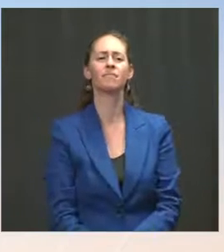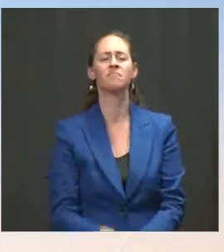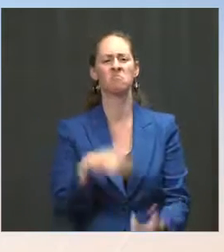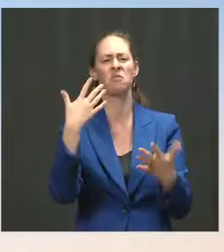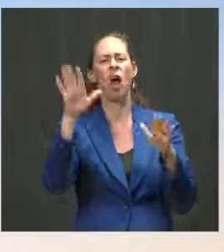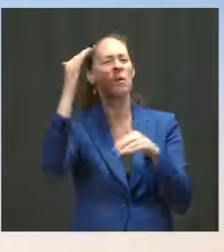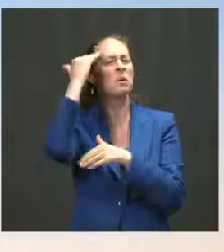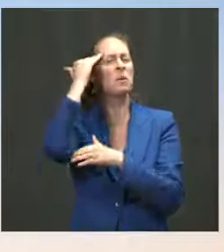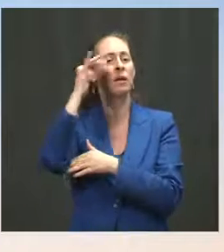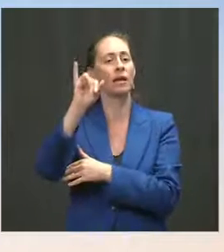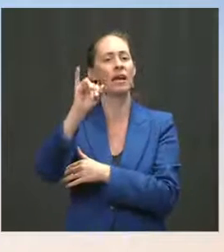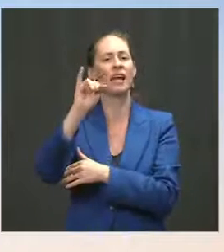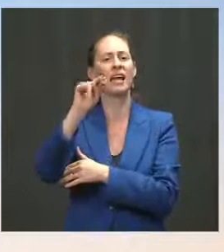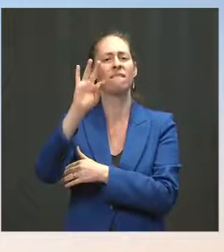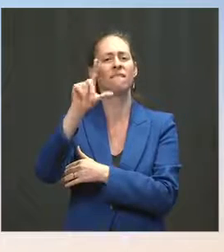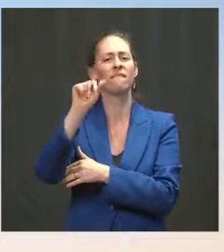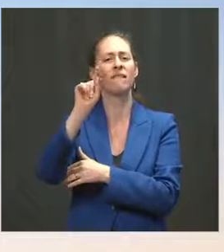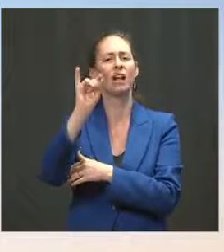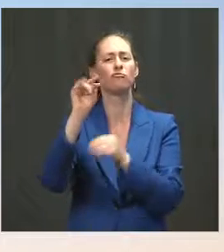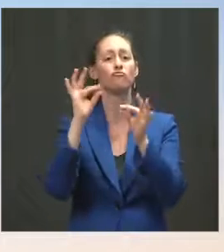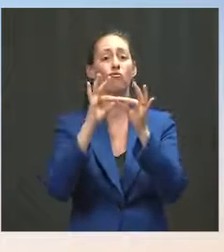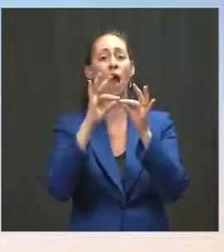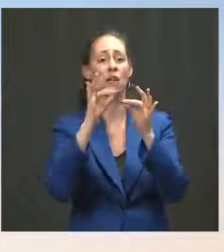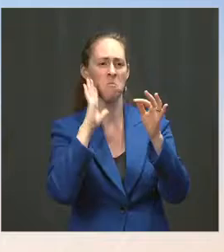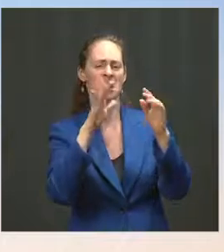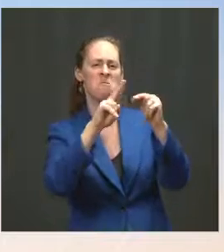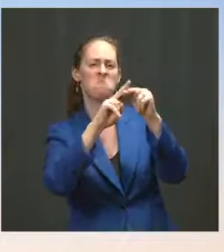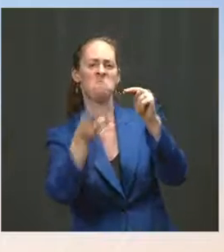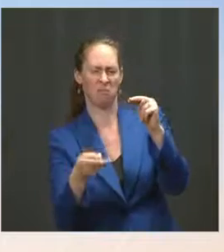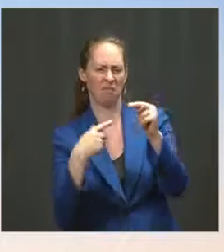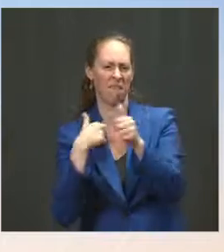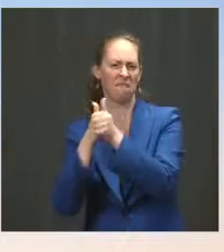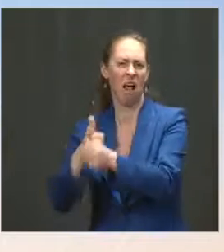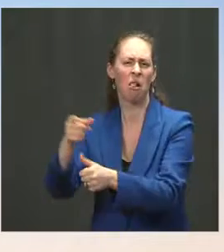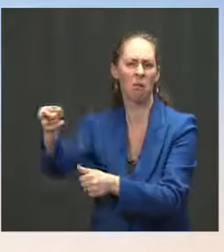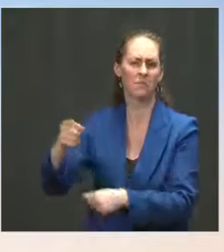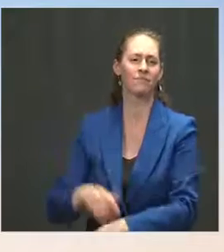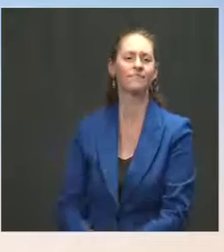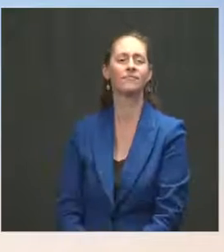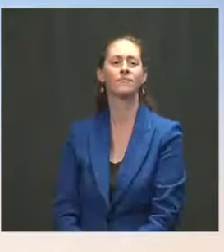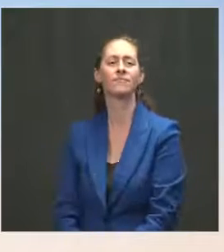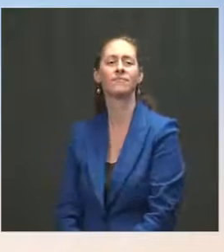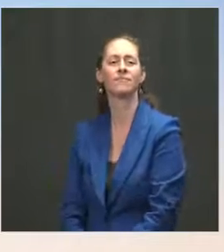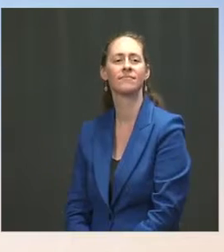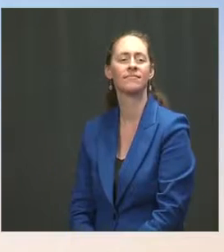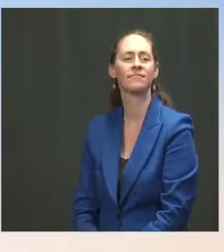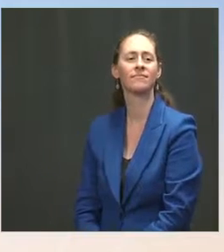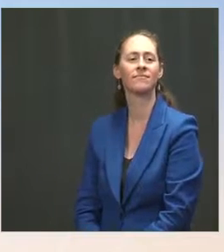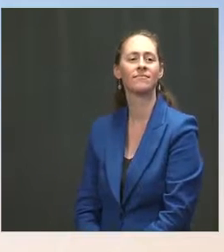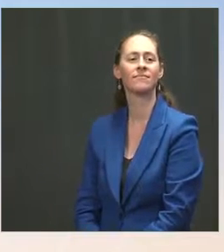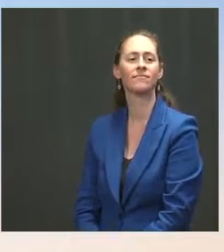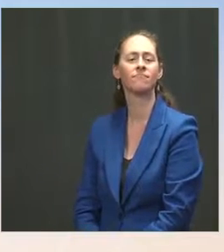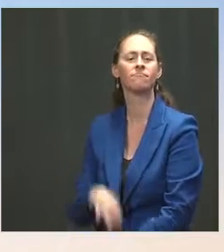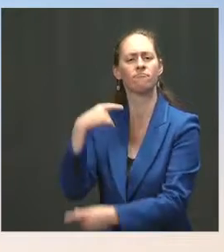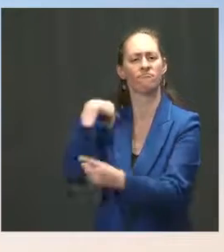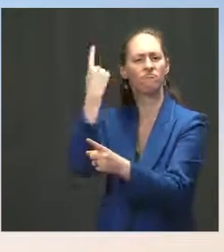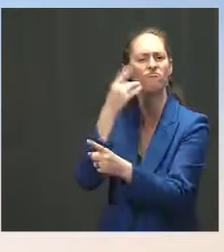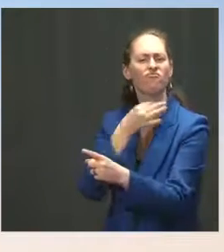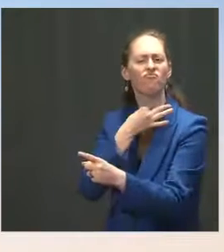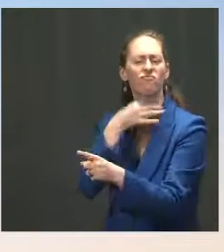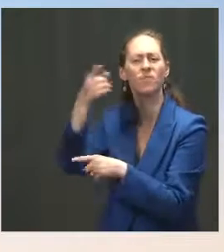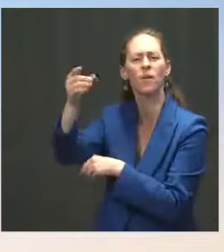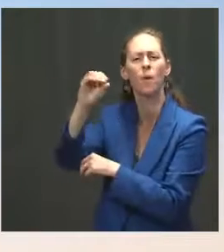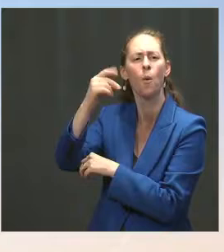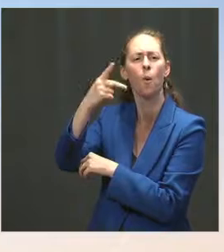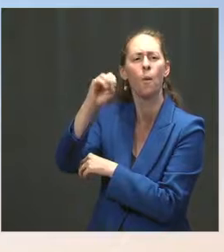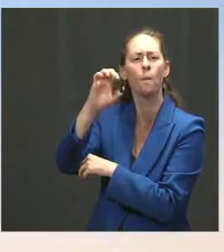by. Go ahead, Jeff. Jen, the question about OPEC. The White House is pressing OPEC to produce more oil. Have you gotten a